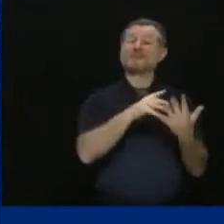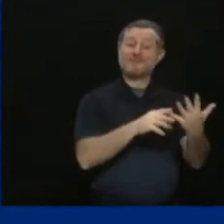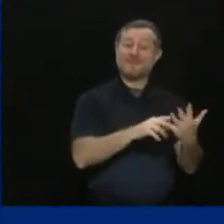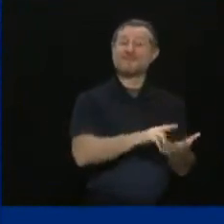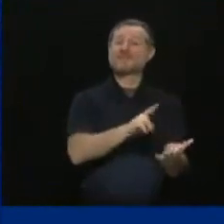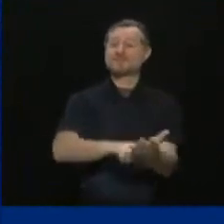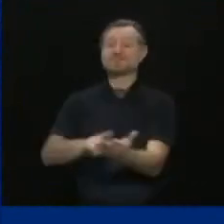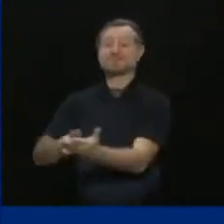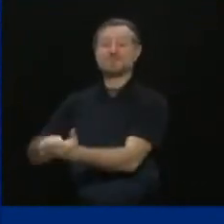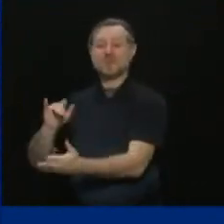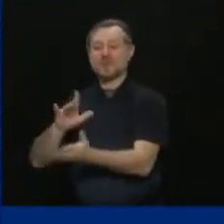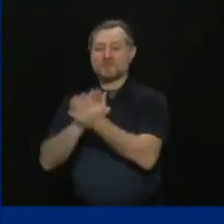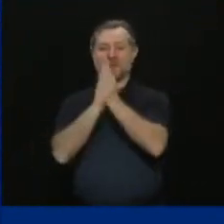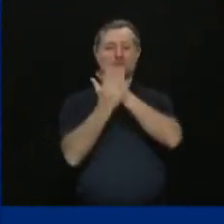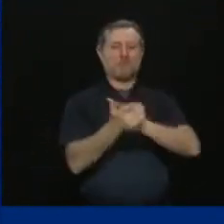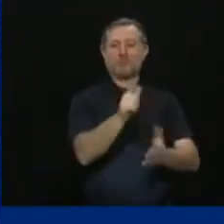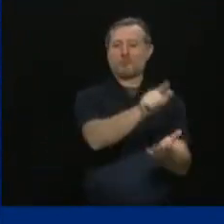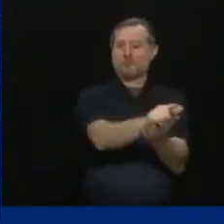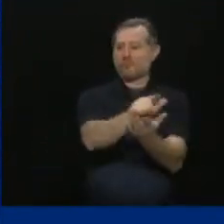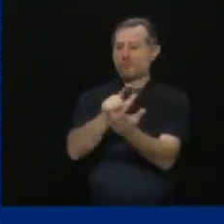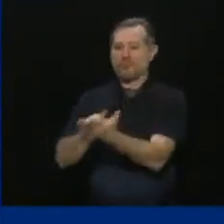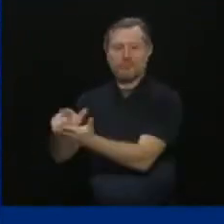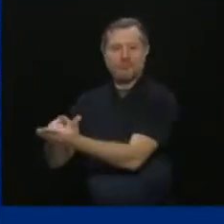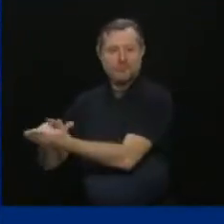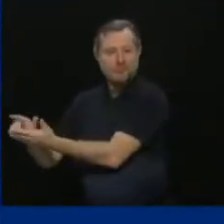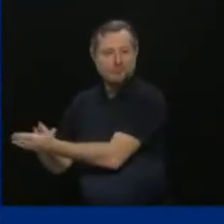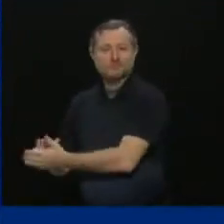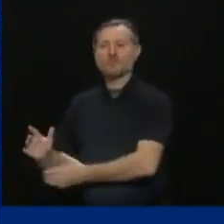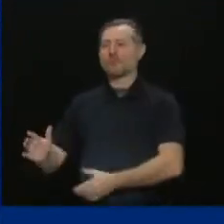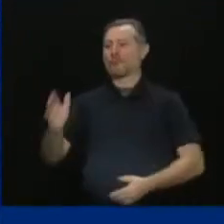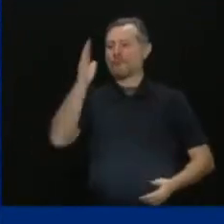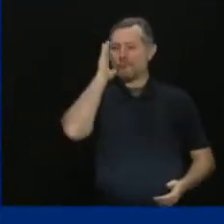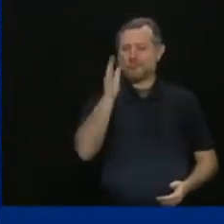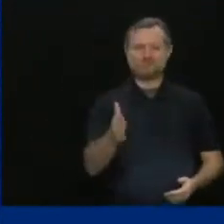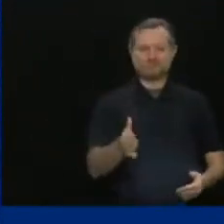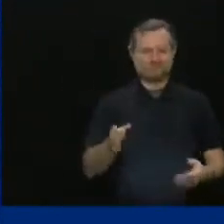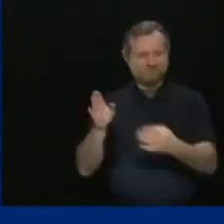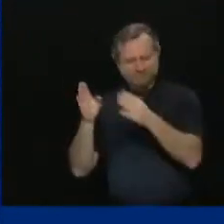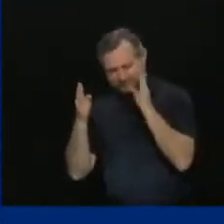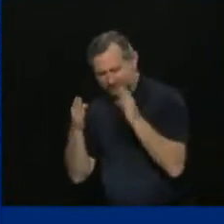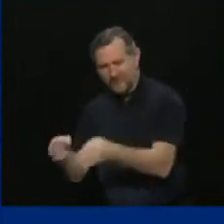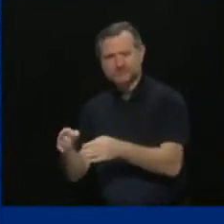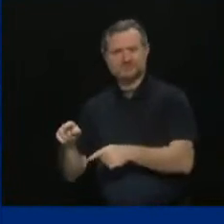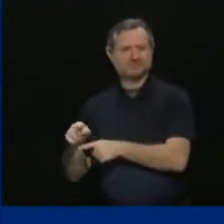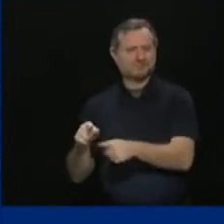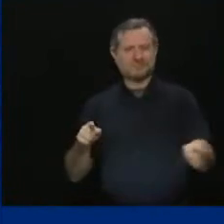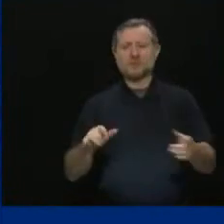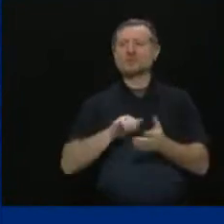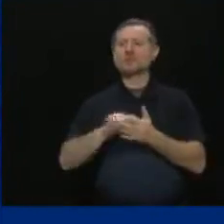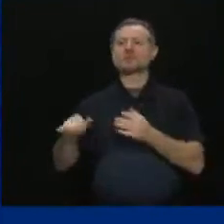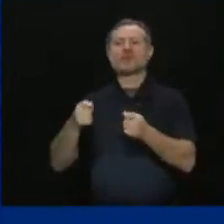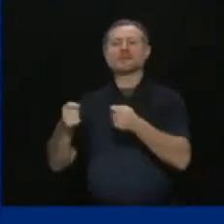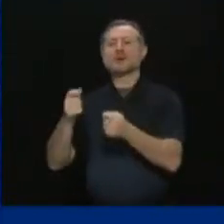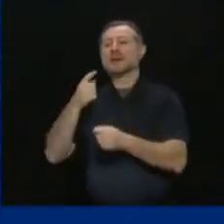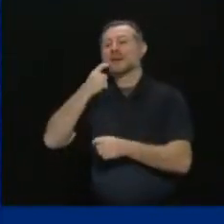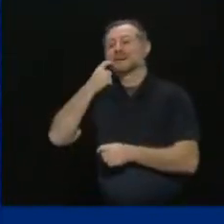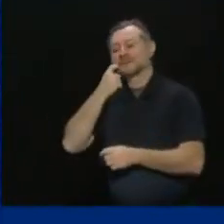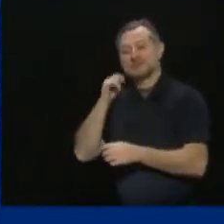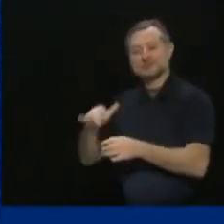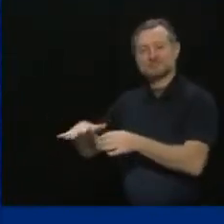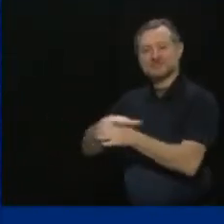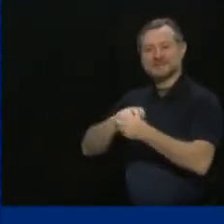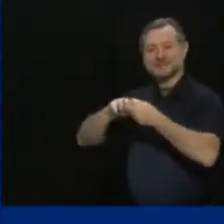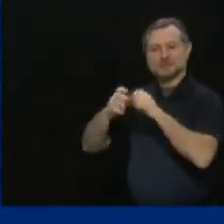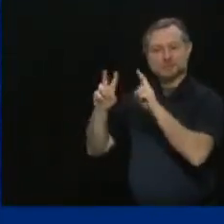a significant shift in the way that New York handles addiction issues. We have an opportunity